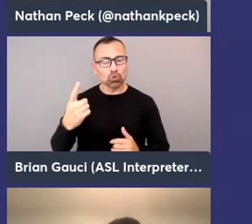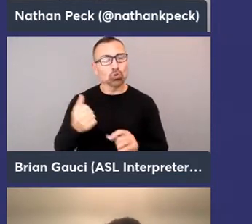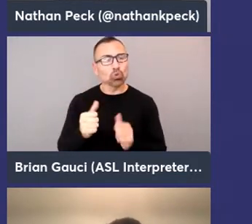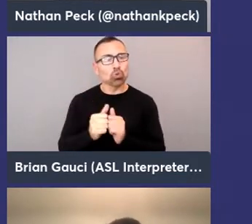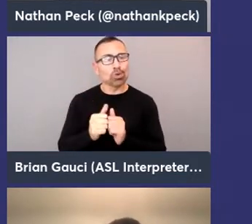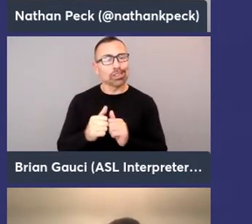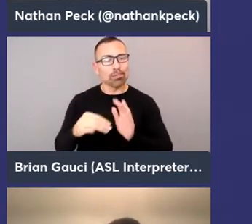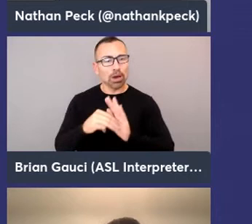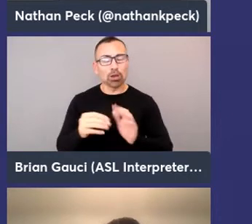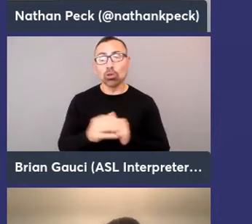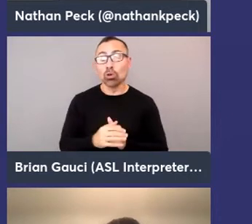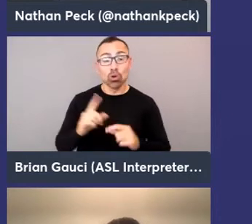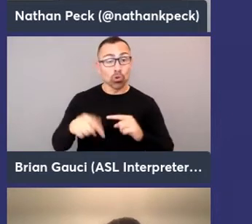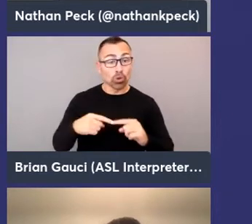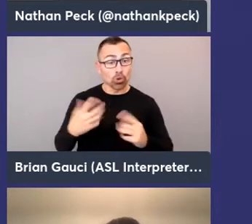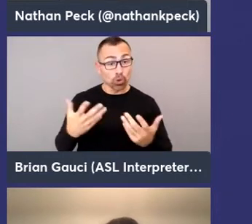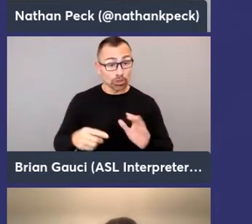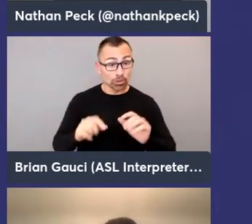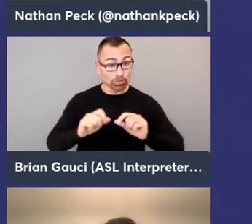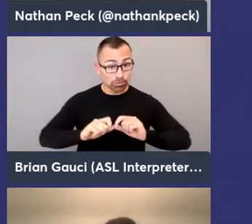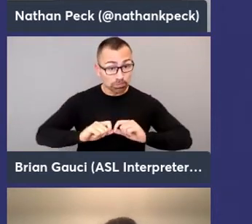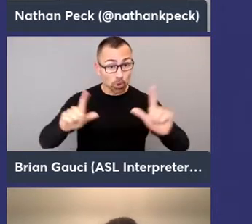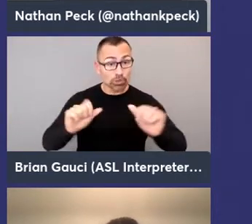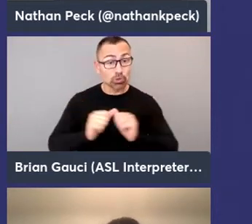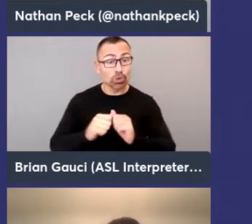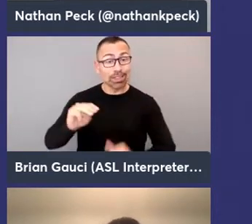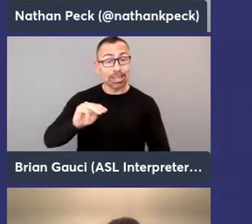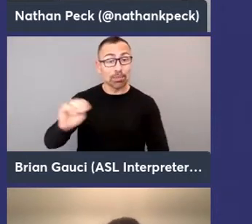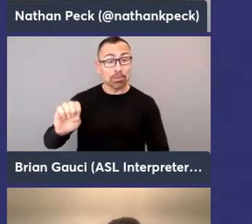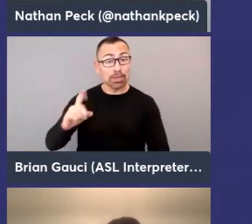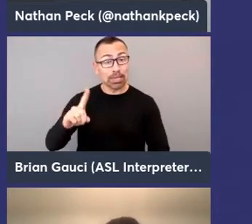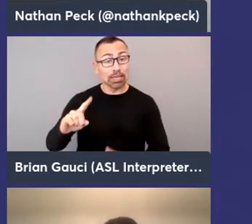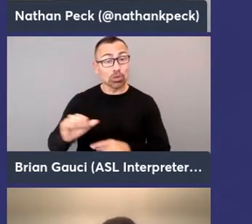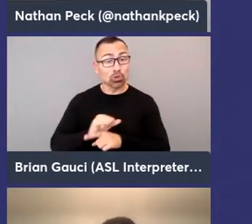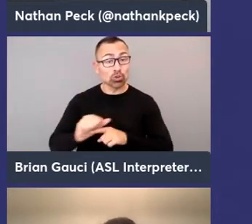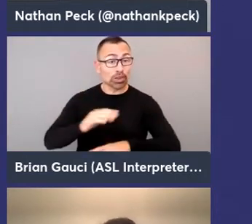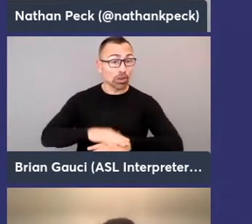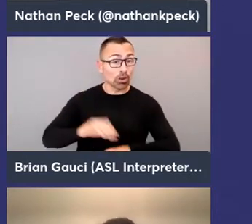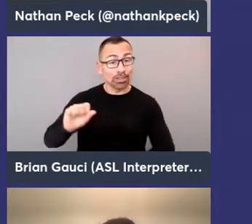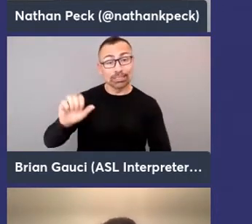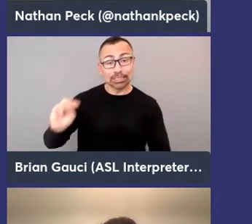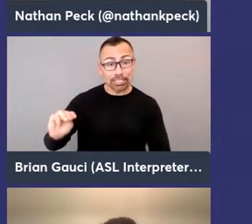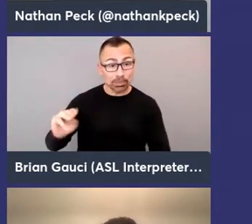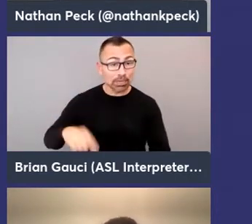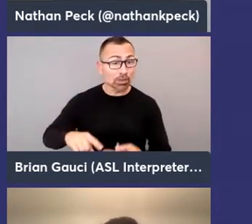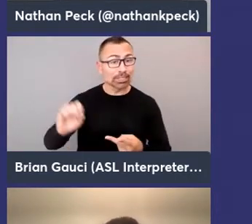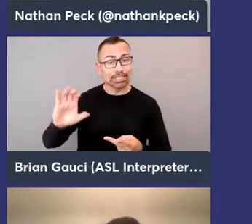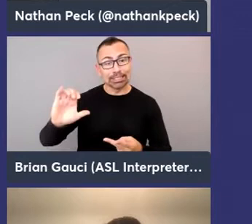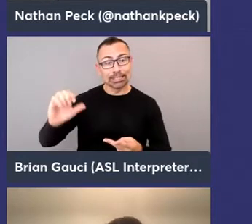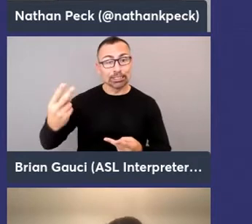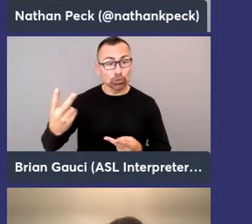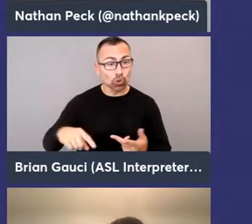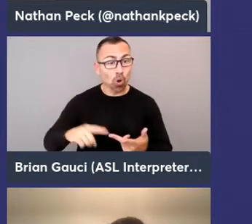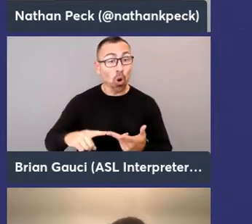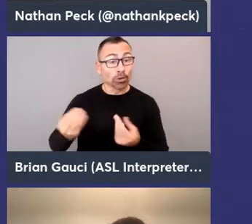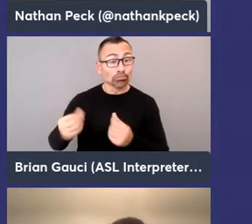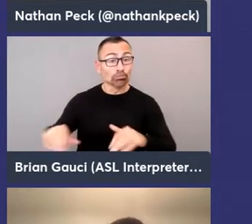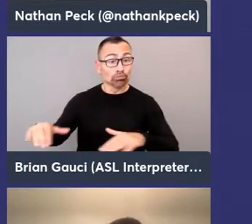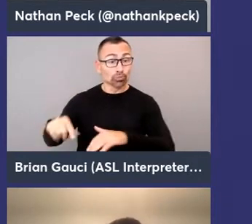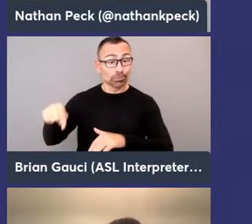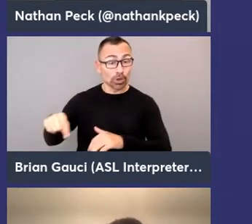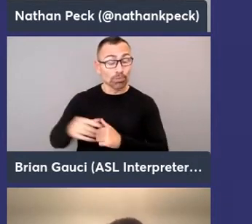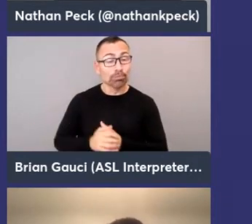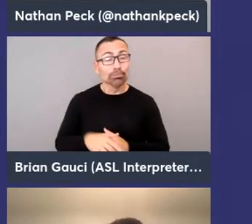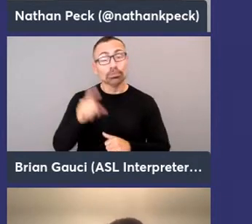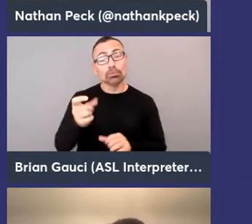host a model with MME, you can train this model on SageMaker, on EC2s, or even on-prem. You have to create the